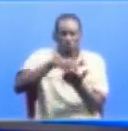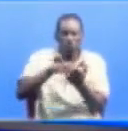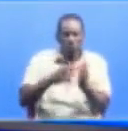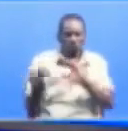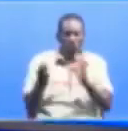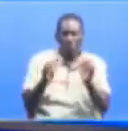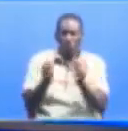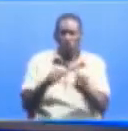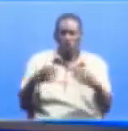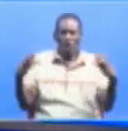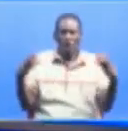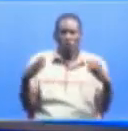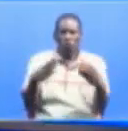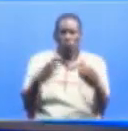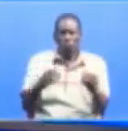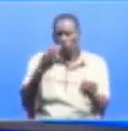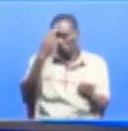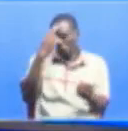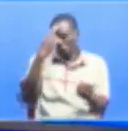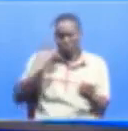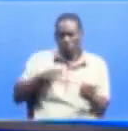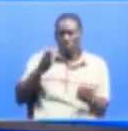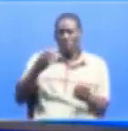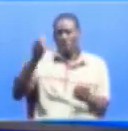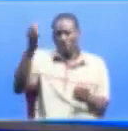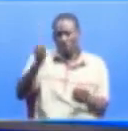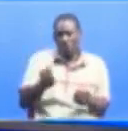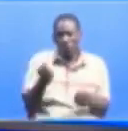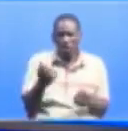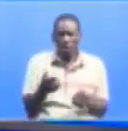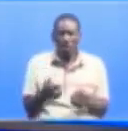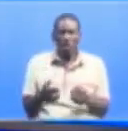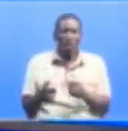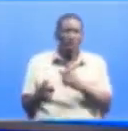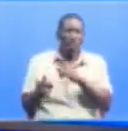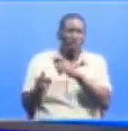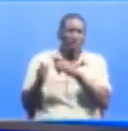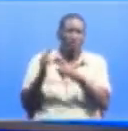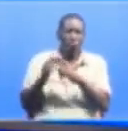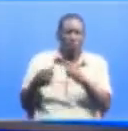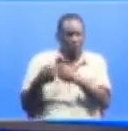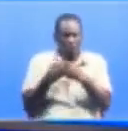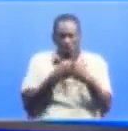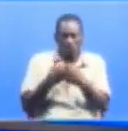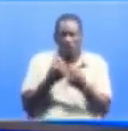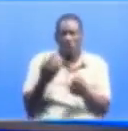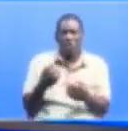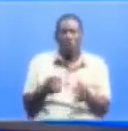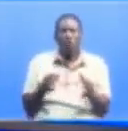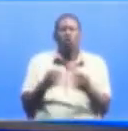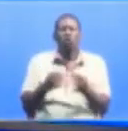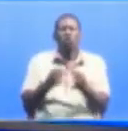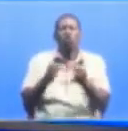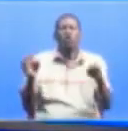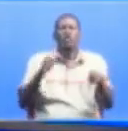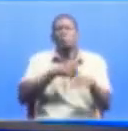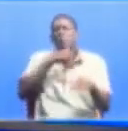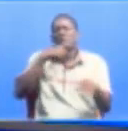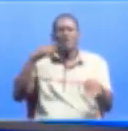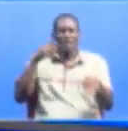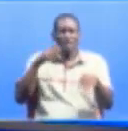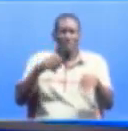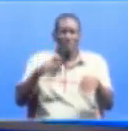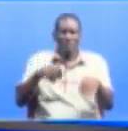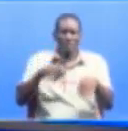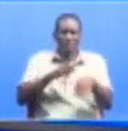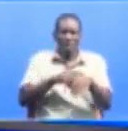group of resilient Maasai women pastoralists face a daunting challenge. Prolonged drought threatens not only their traditional